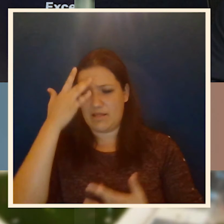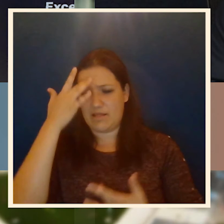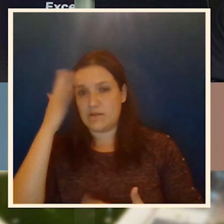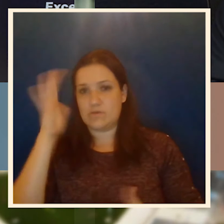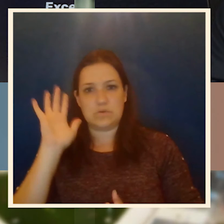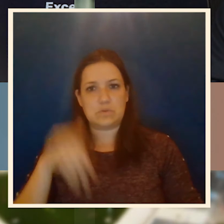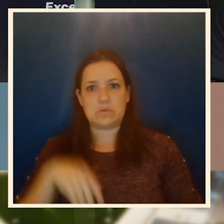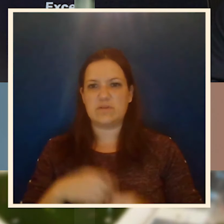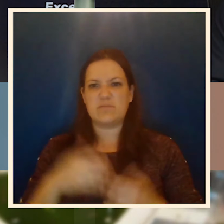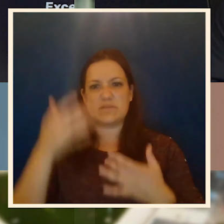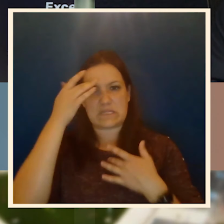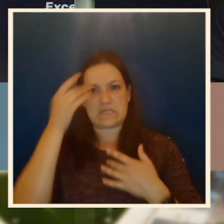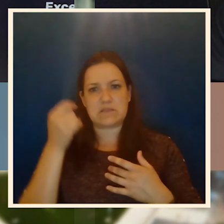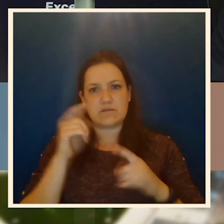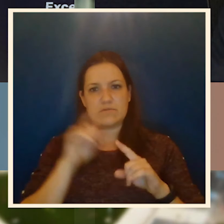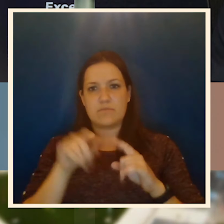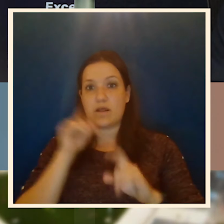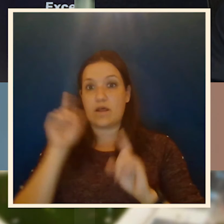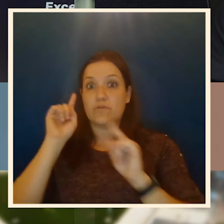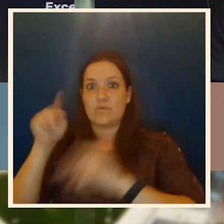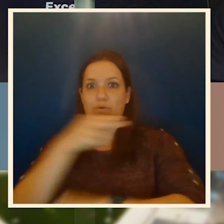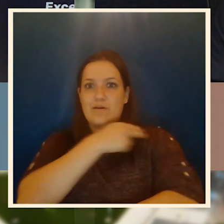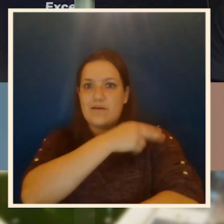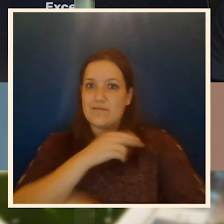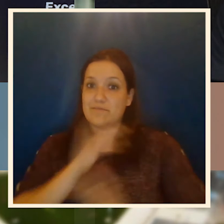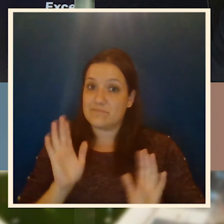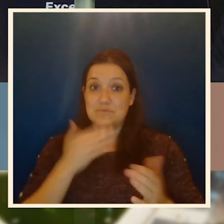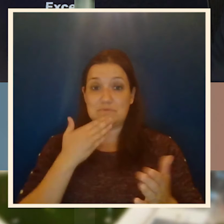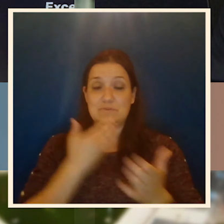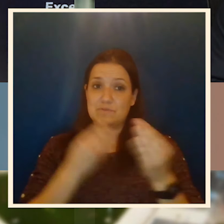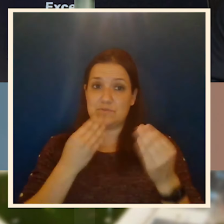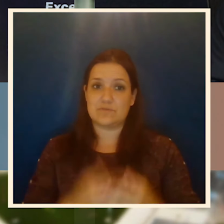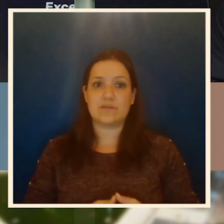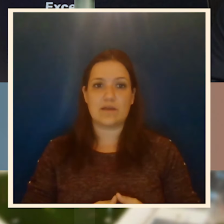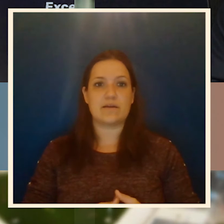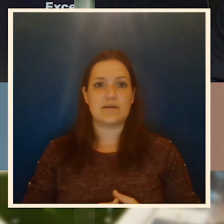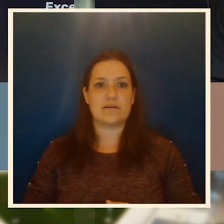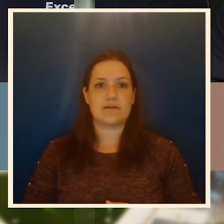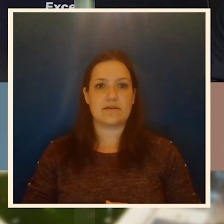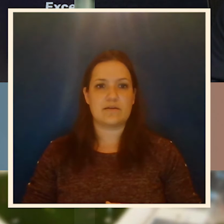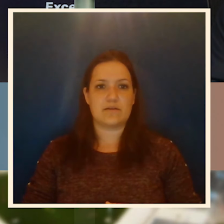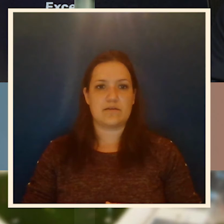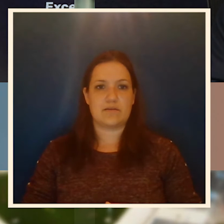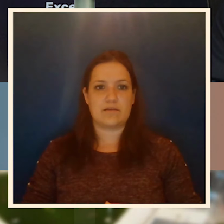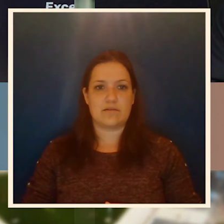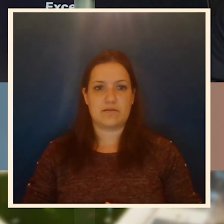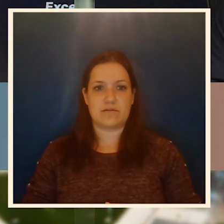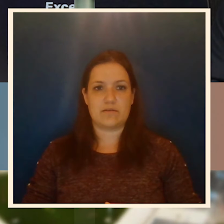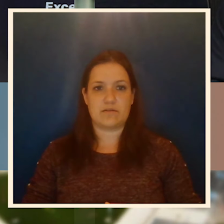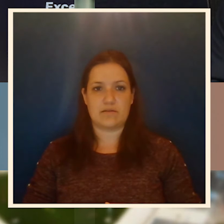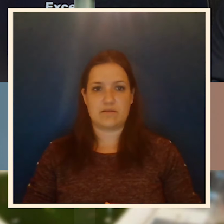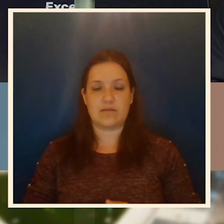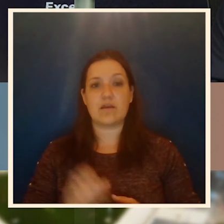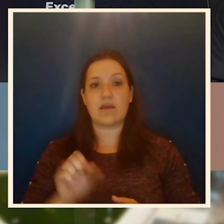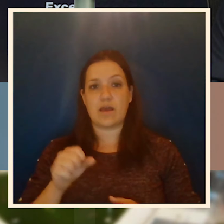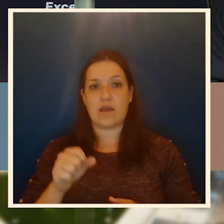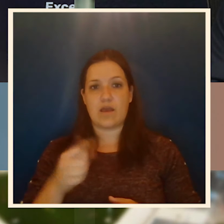the vaccine was intended to do, is keep people from getting very sick and to keep them out of the hospital. So So good news.